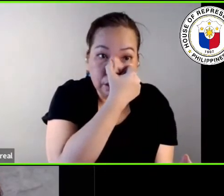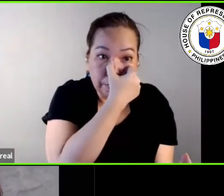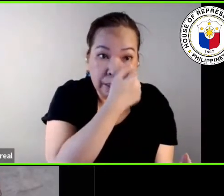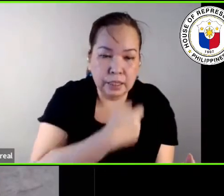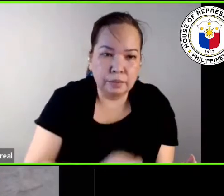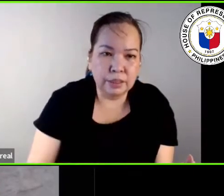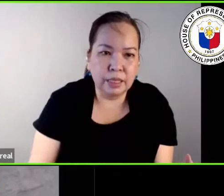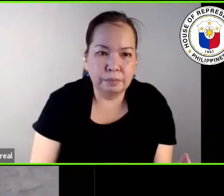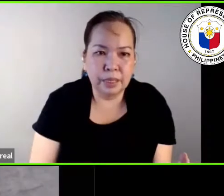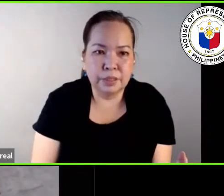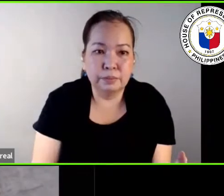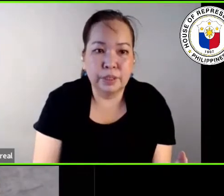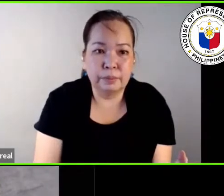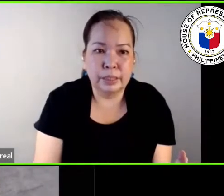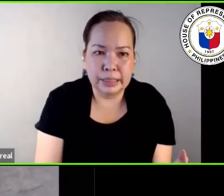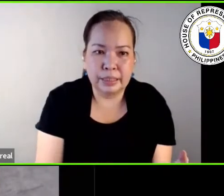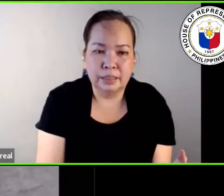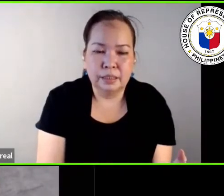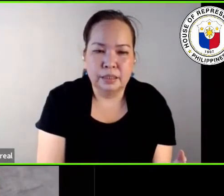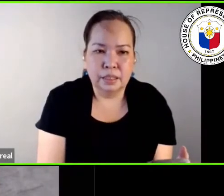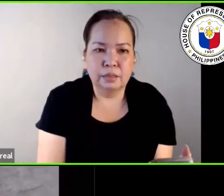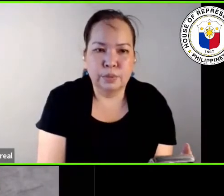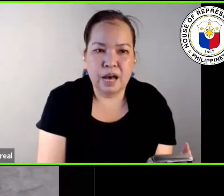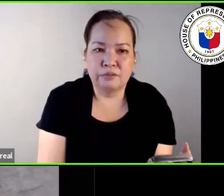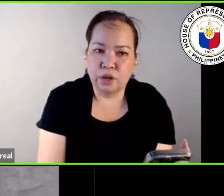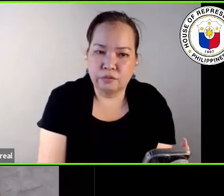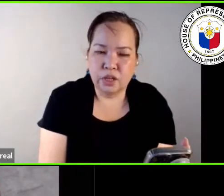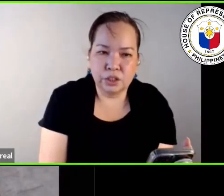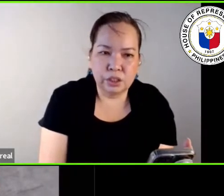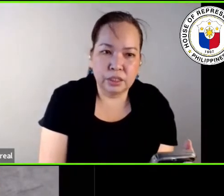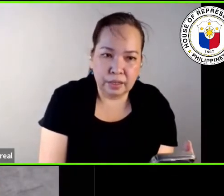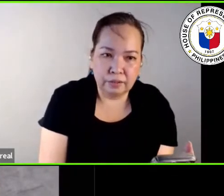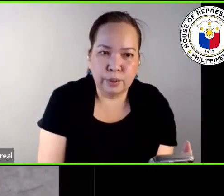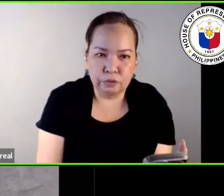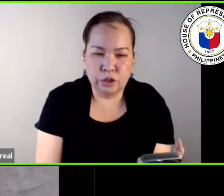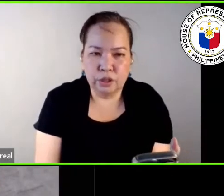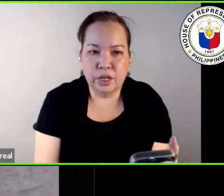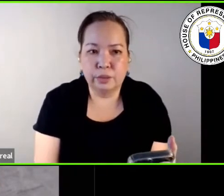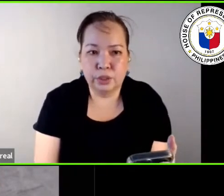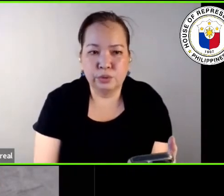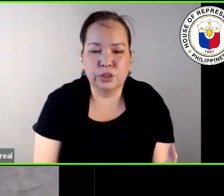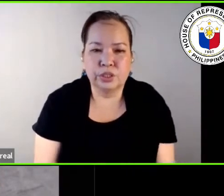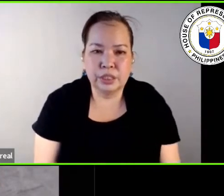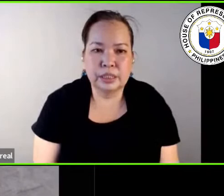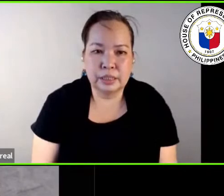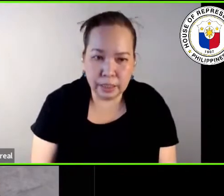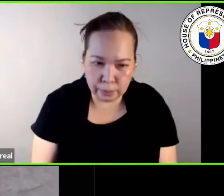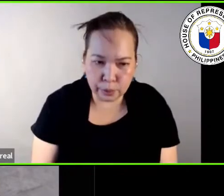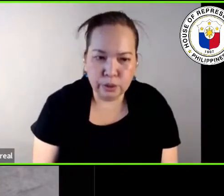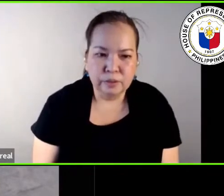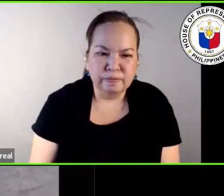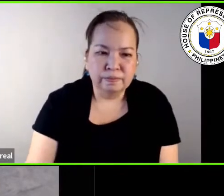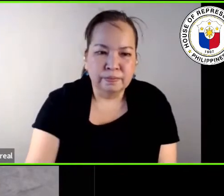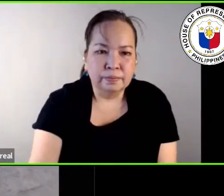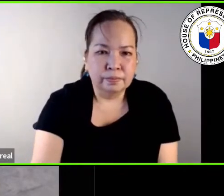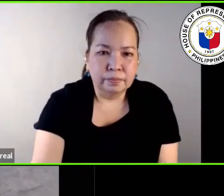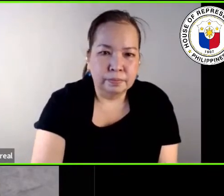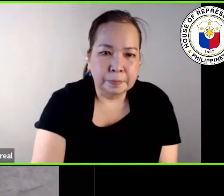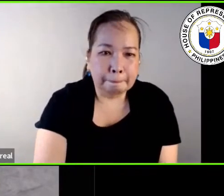not suspend the MTB ML in behalf of not just the deaf but the other L1 users. Thank you,